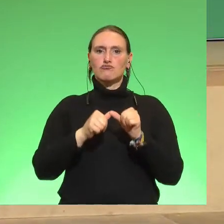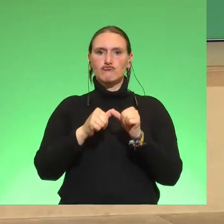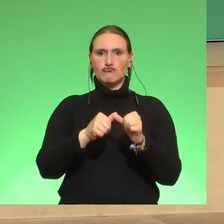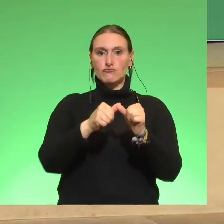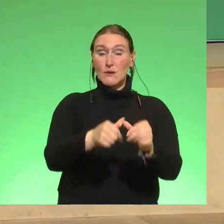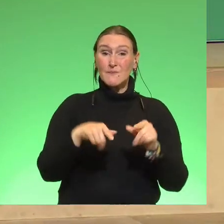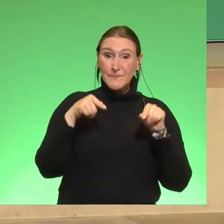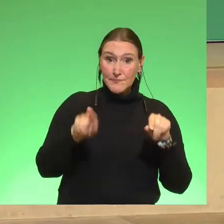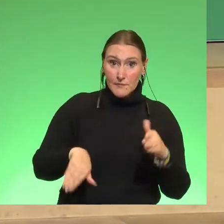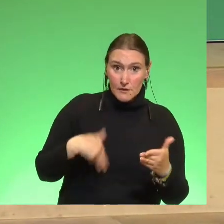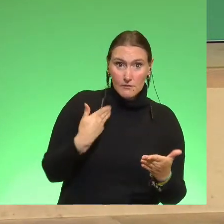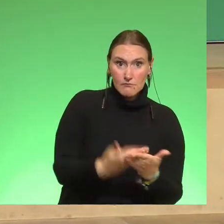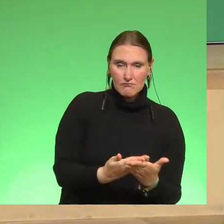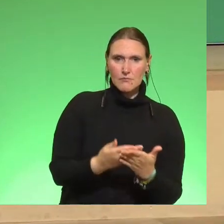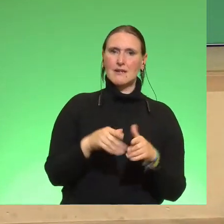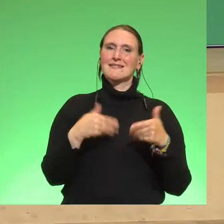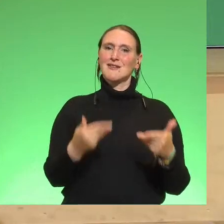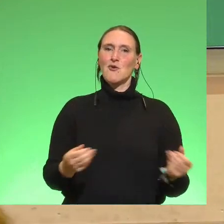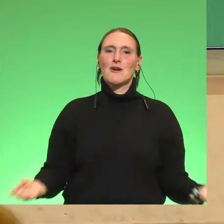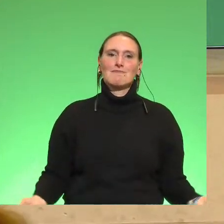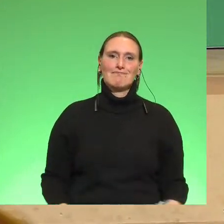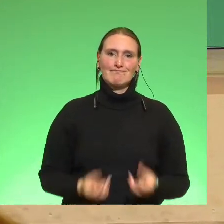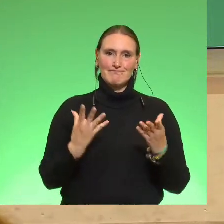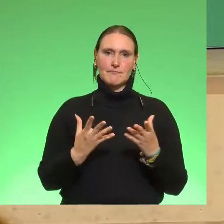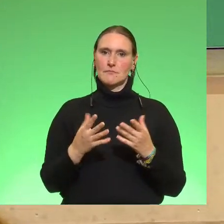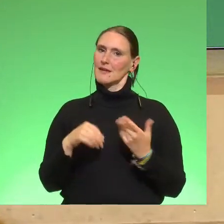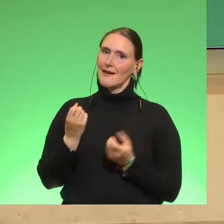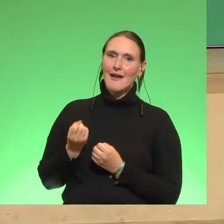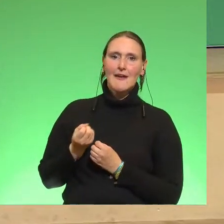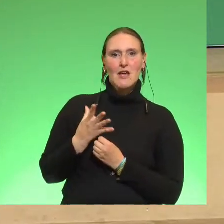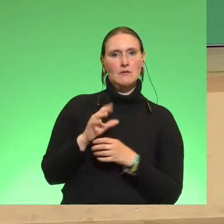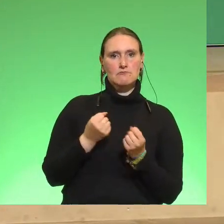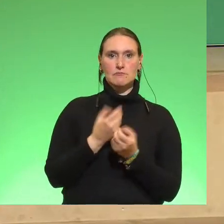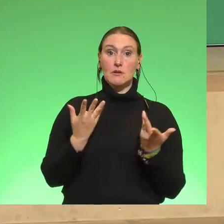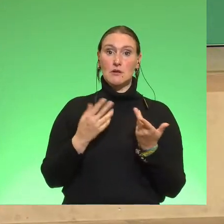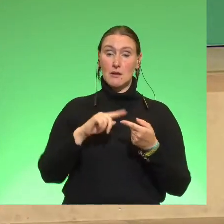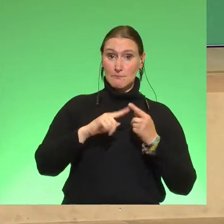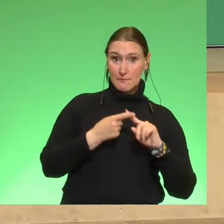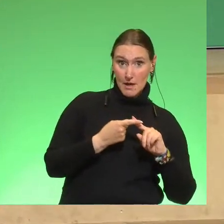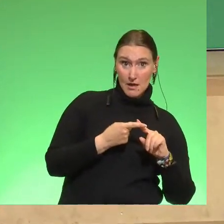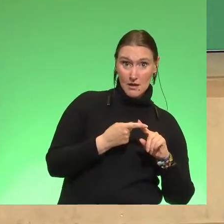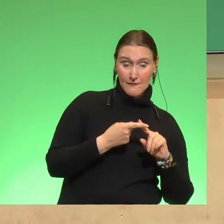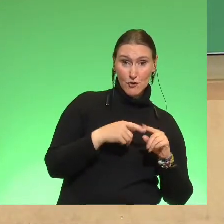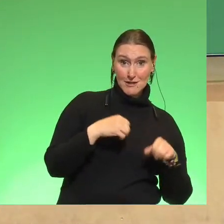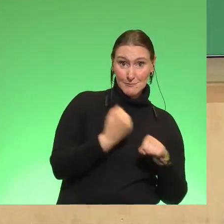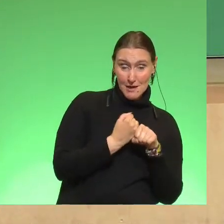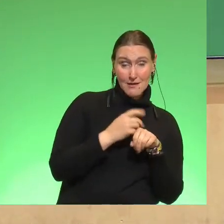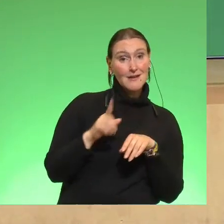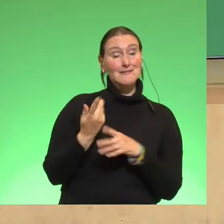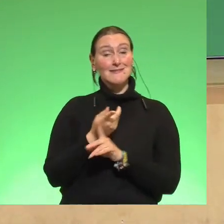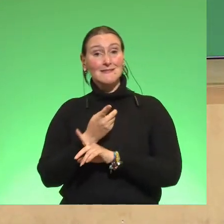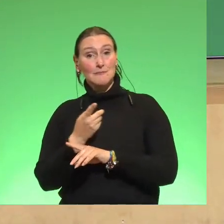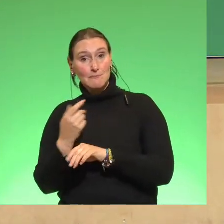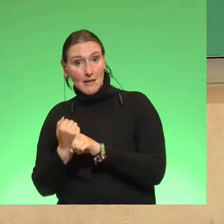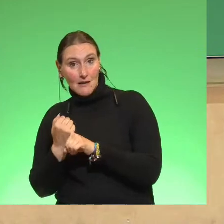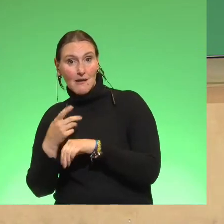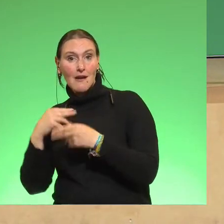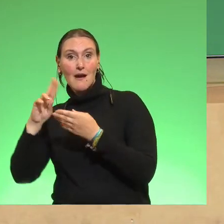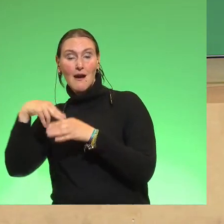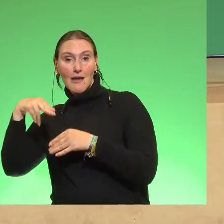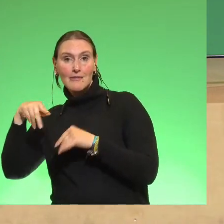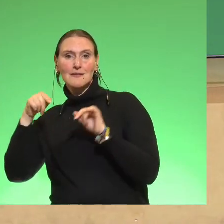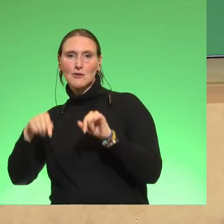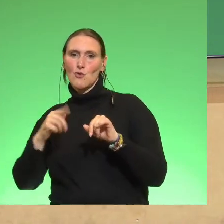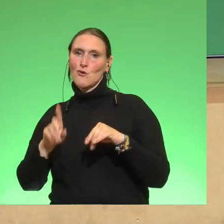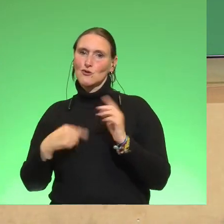proposes a radicality grounded in affect. Make friends, not art, proposes becoming different and more capable together, rather